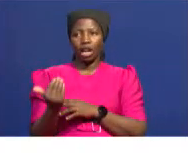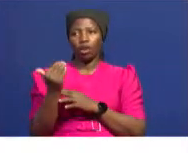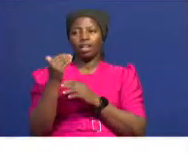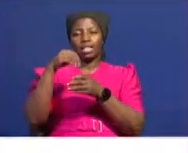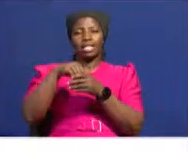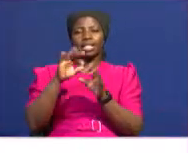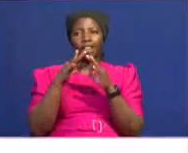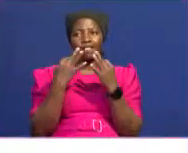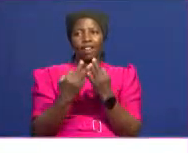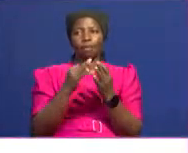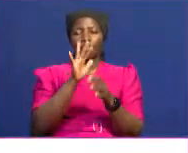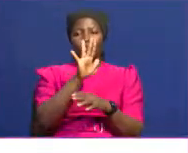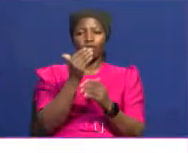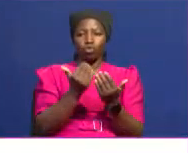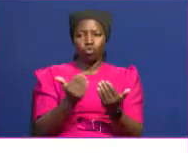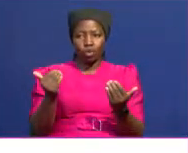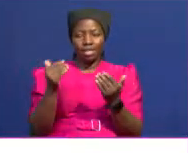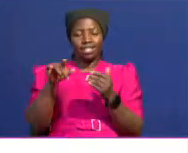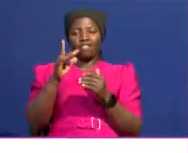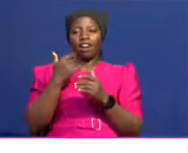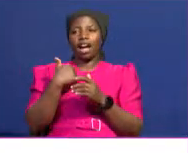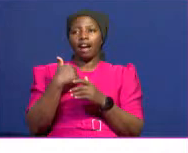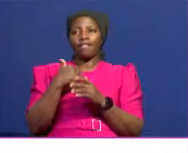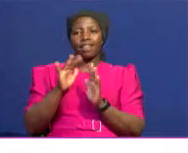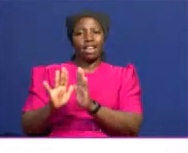two daughters.